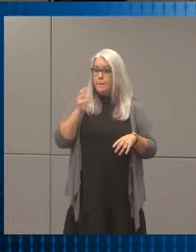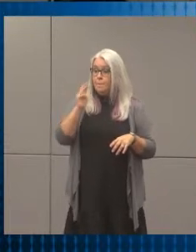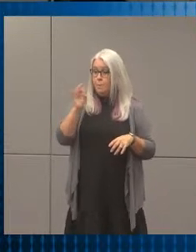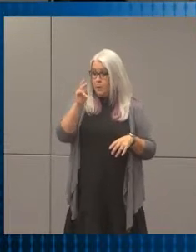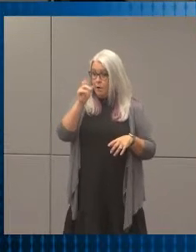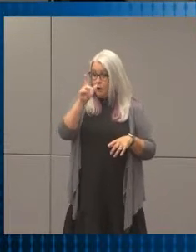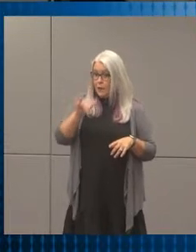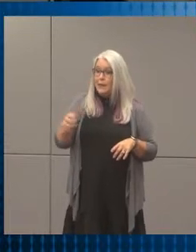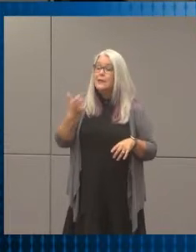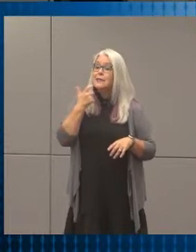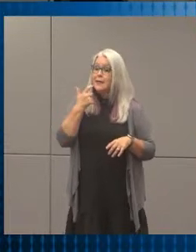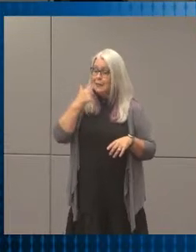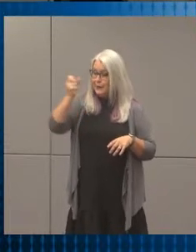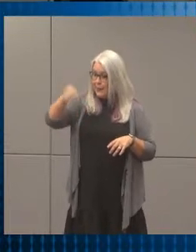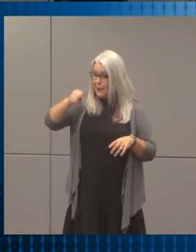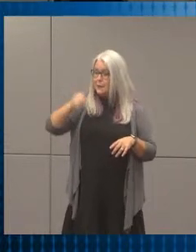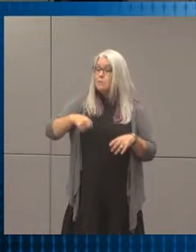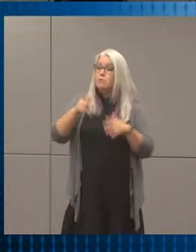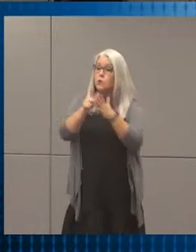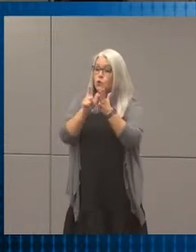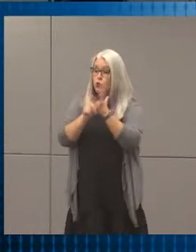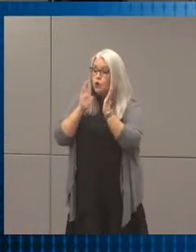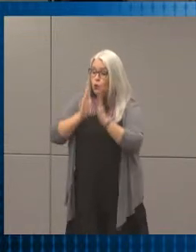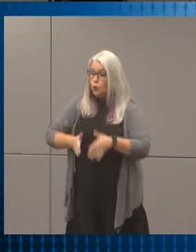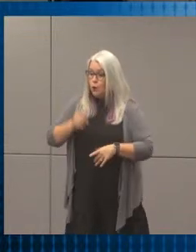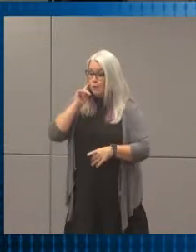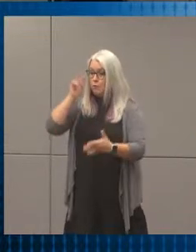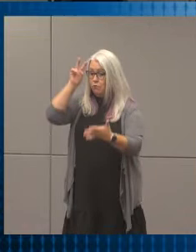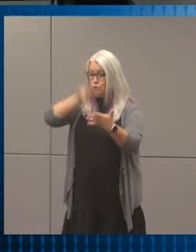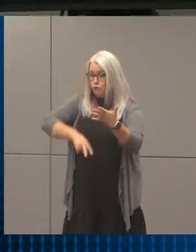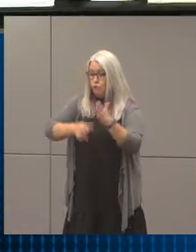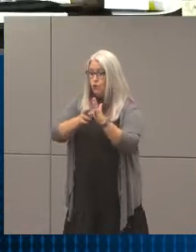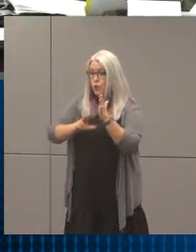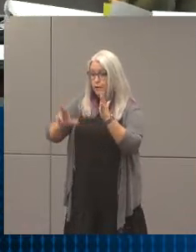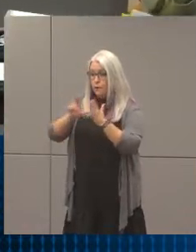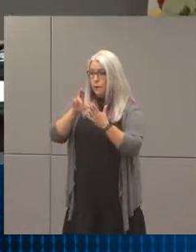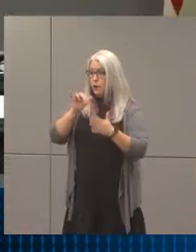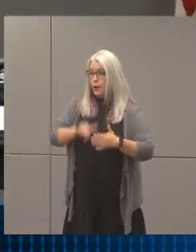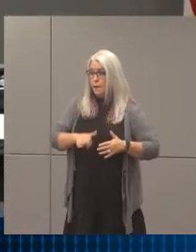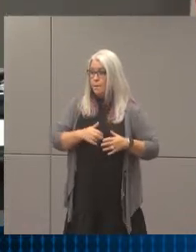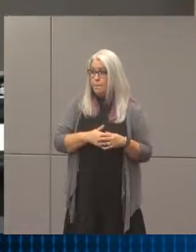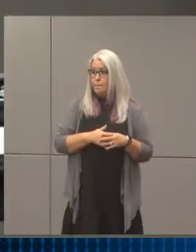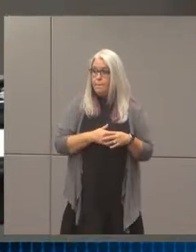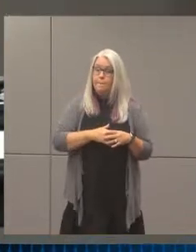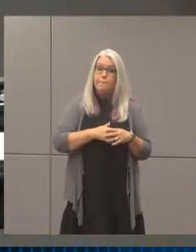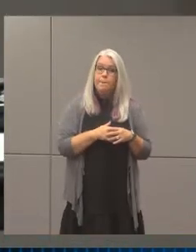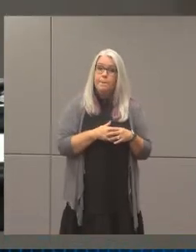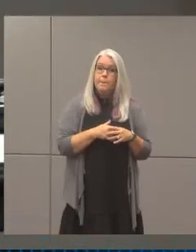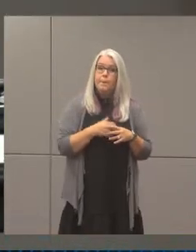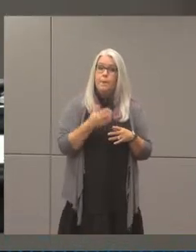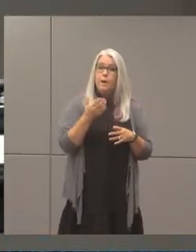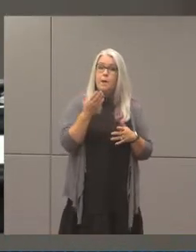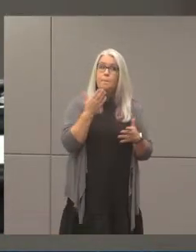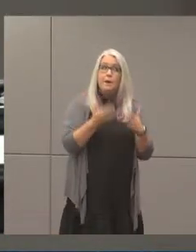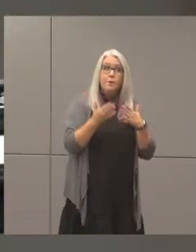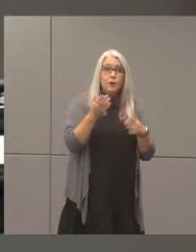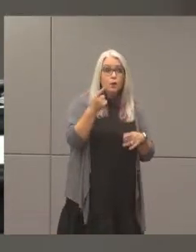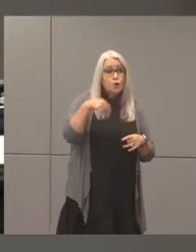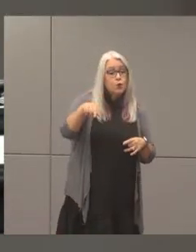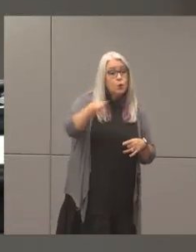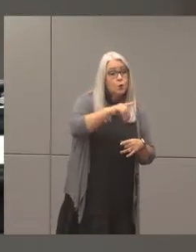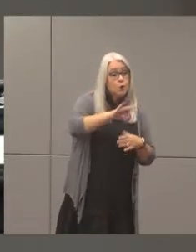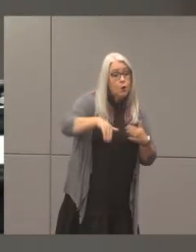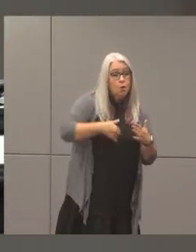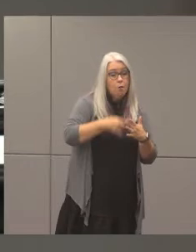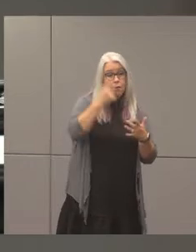said that an attorney would look at that. And you may all recall that there are